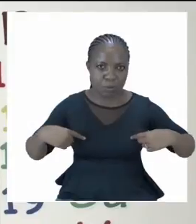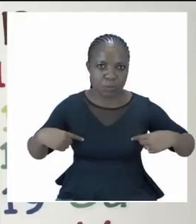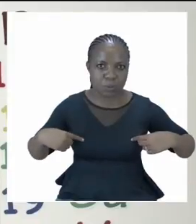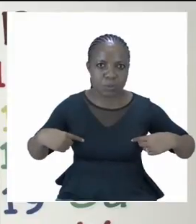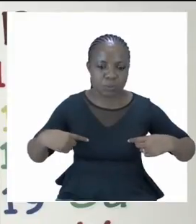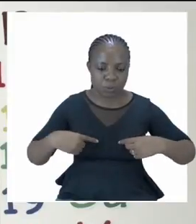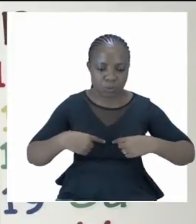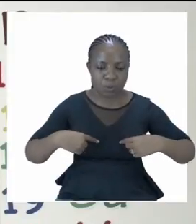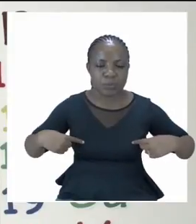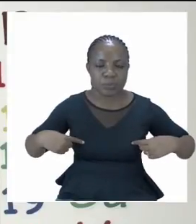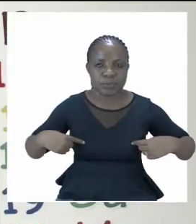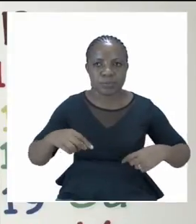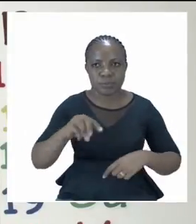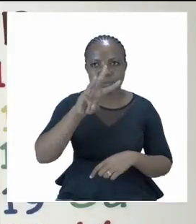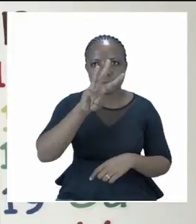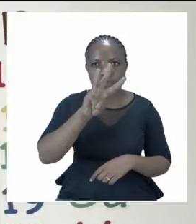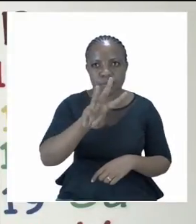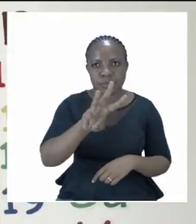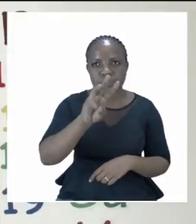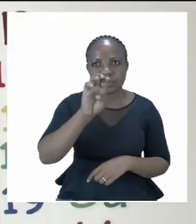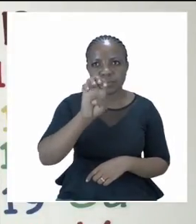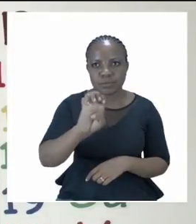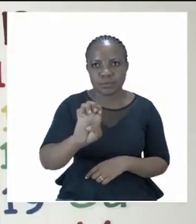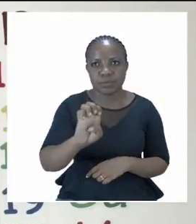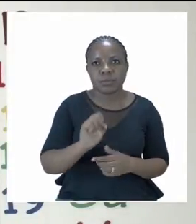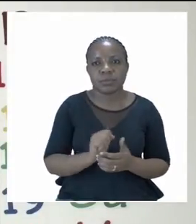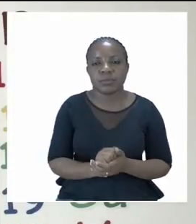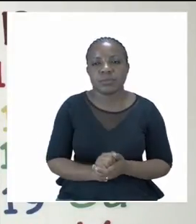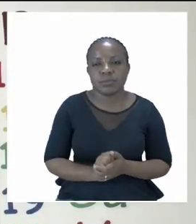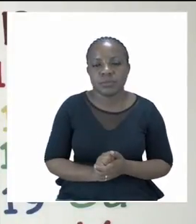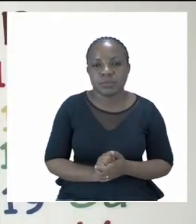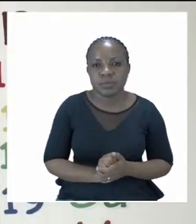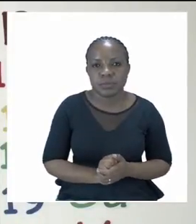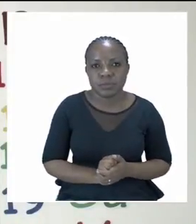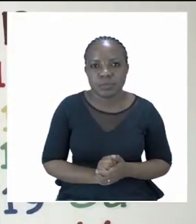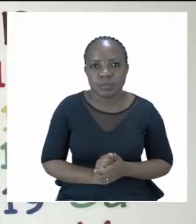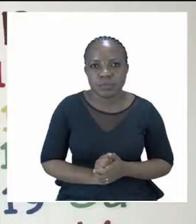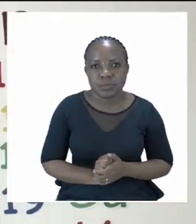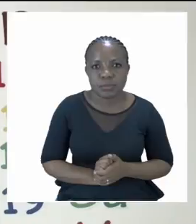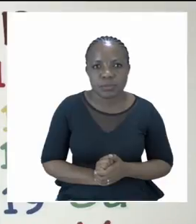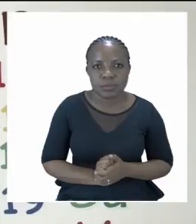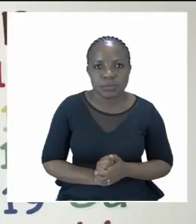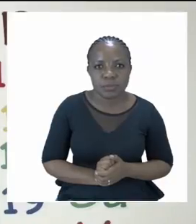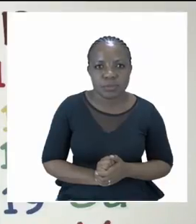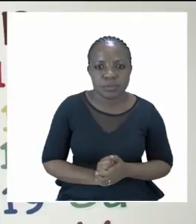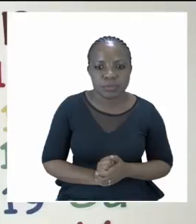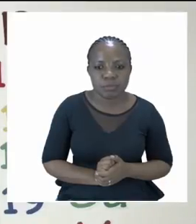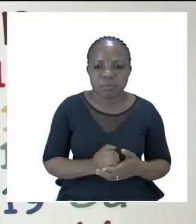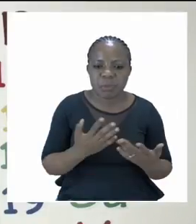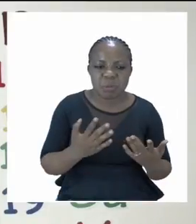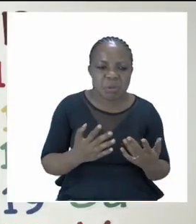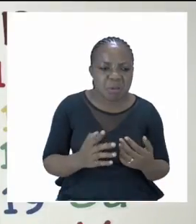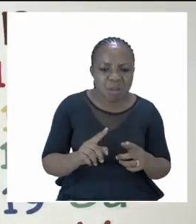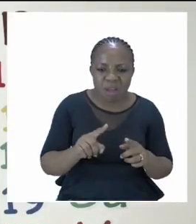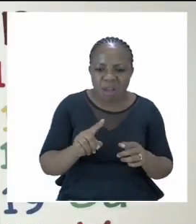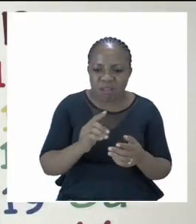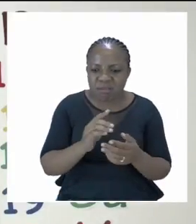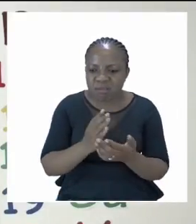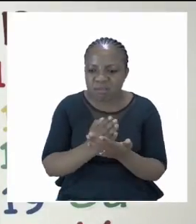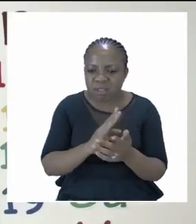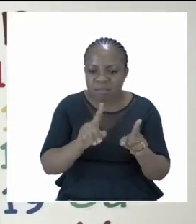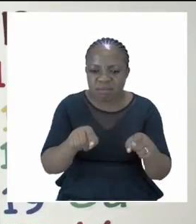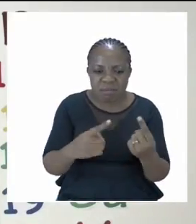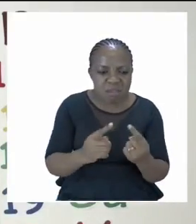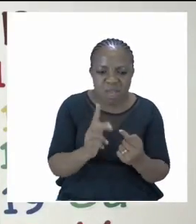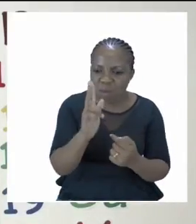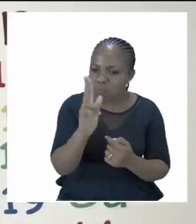We. Very good. And then if it's something else, not a person, maybe it can be